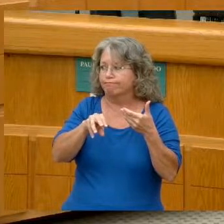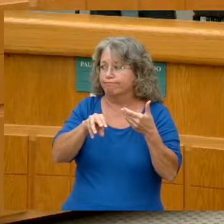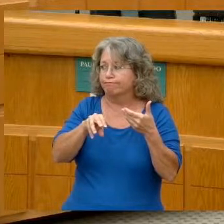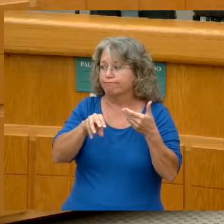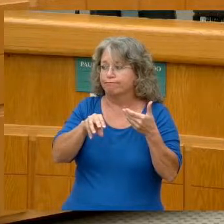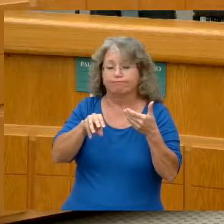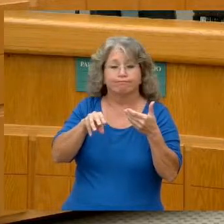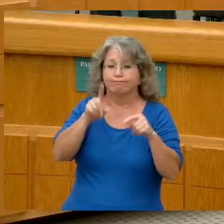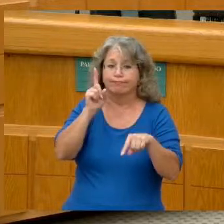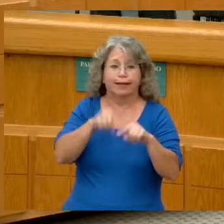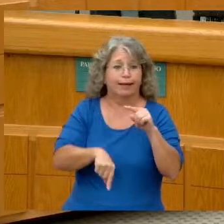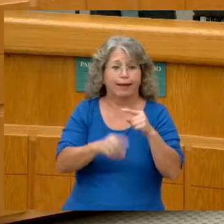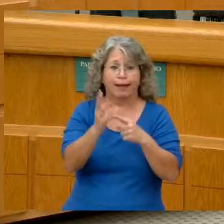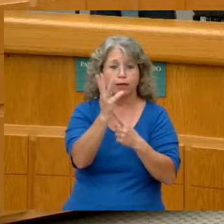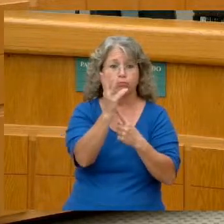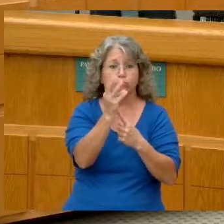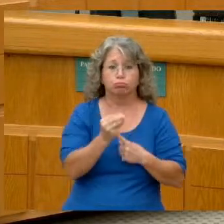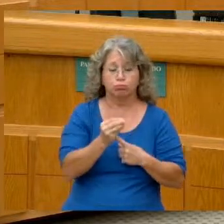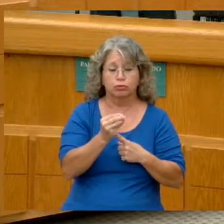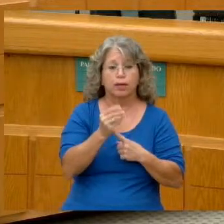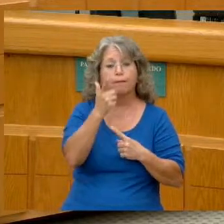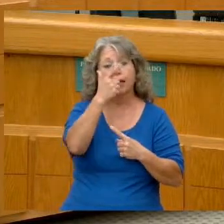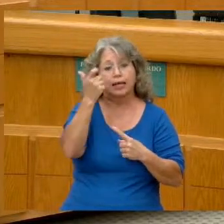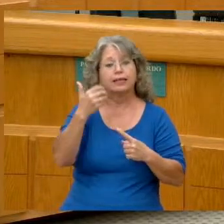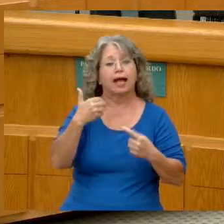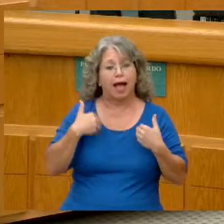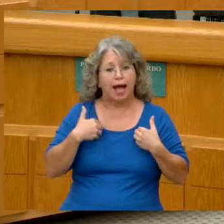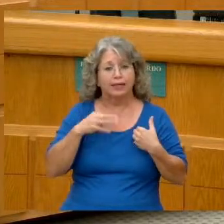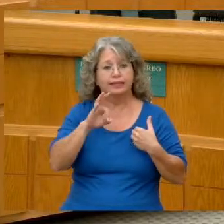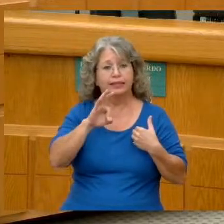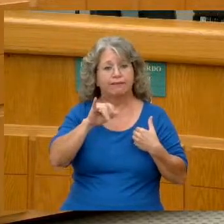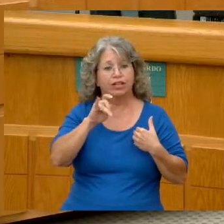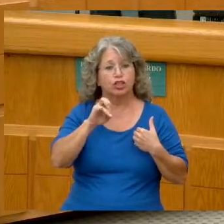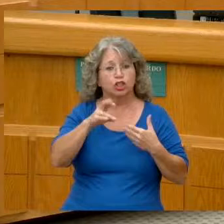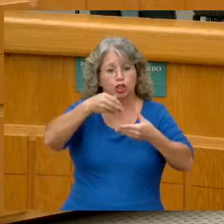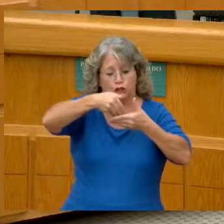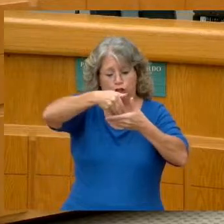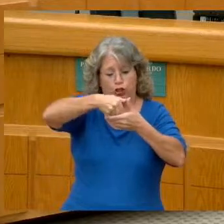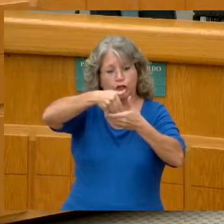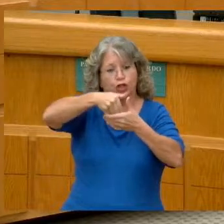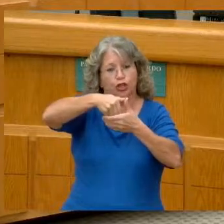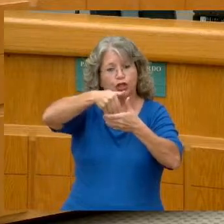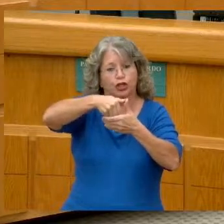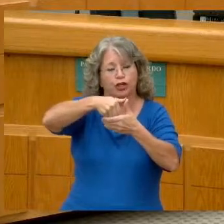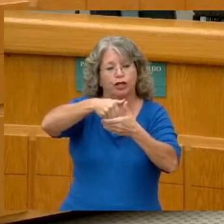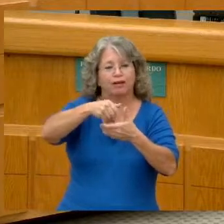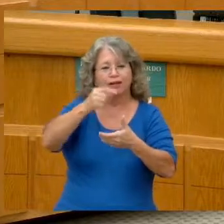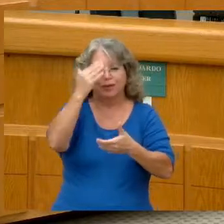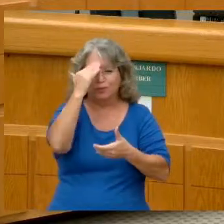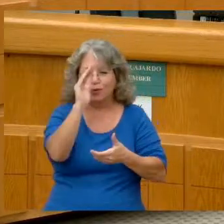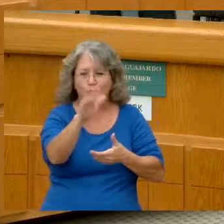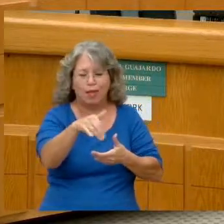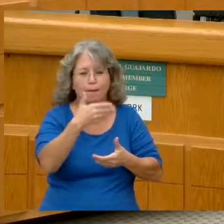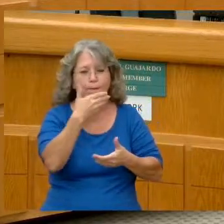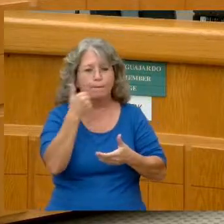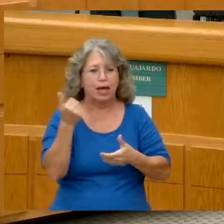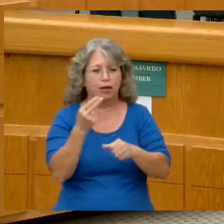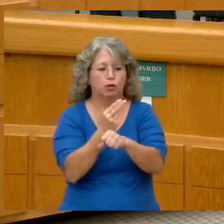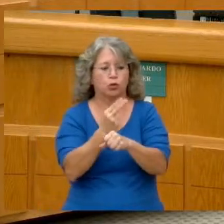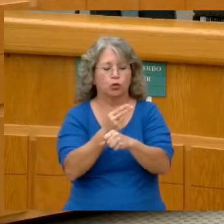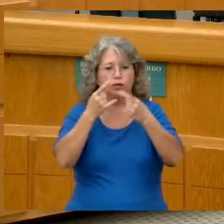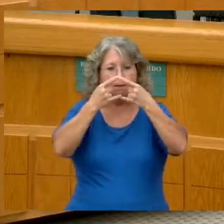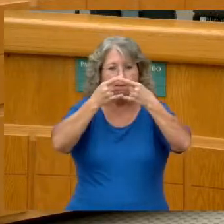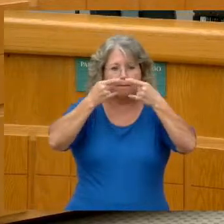There's actually no blowing out that mask with this because it's got the filter. And so just so you know, it's better to wear a mask that has a filter inside